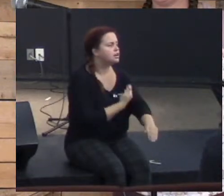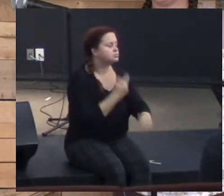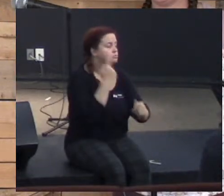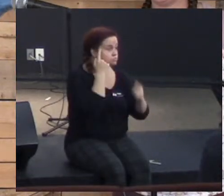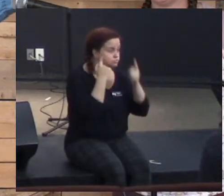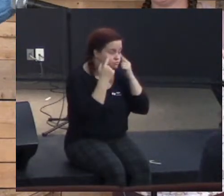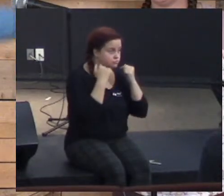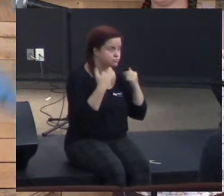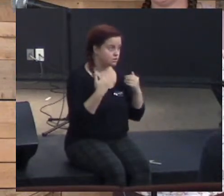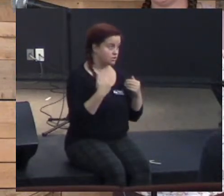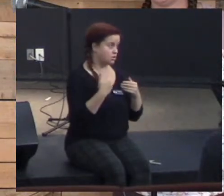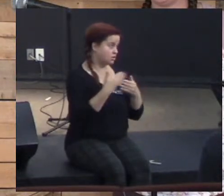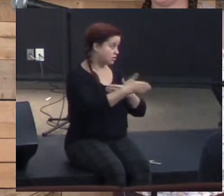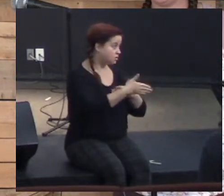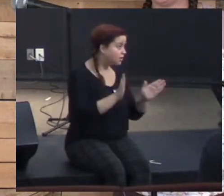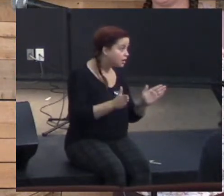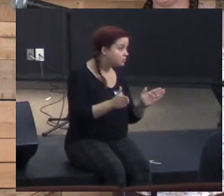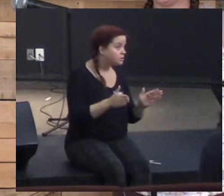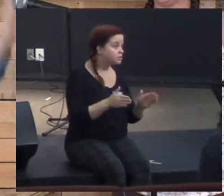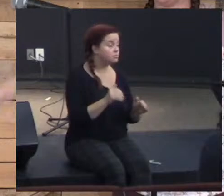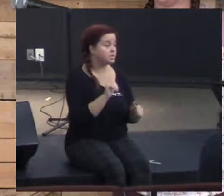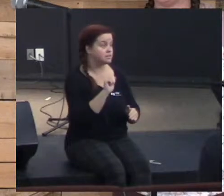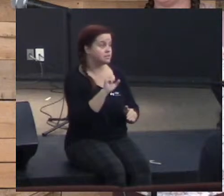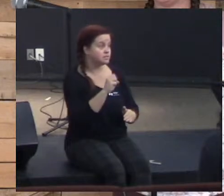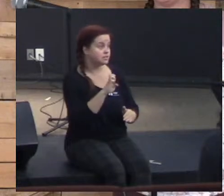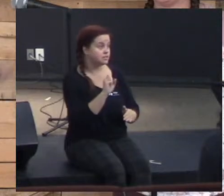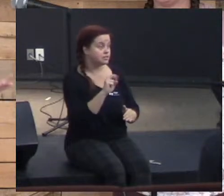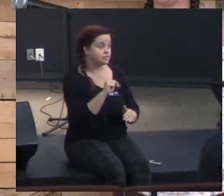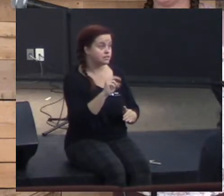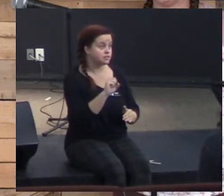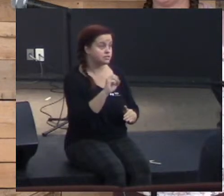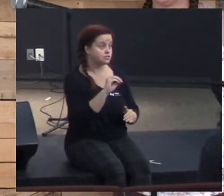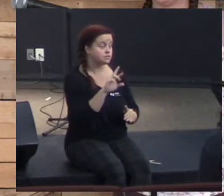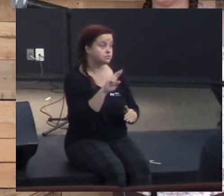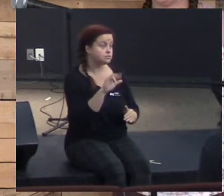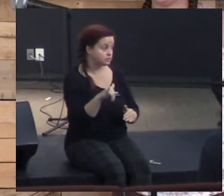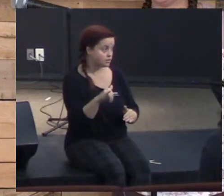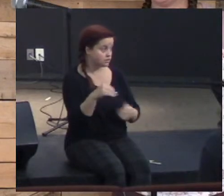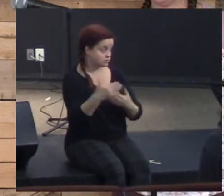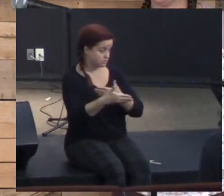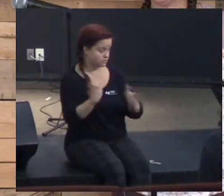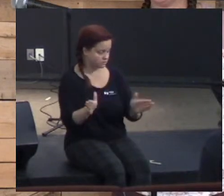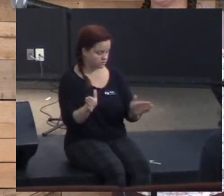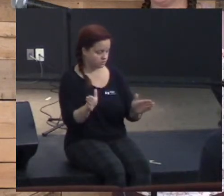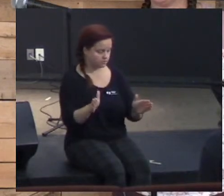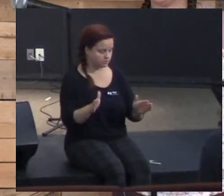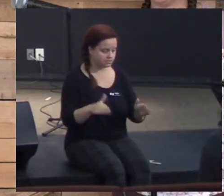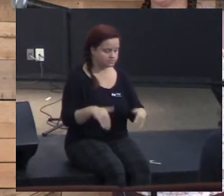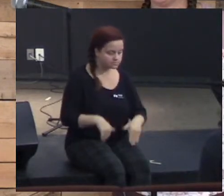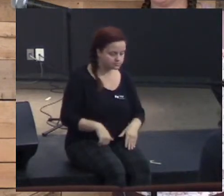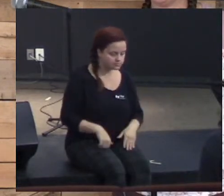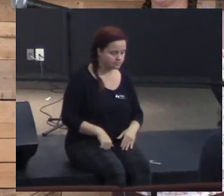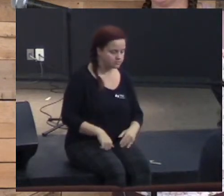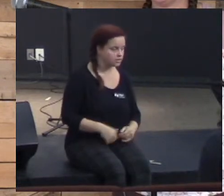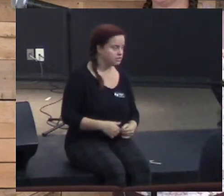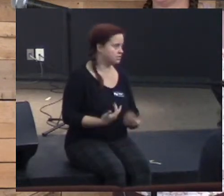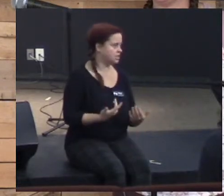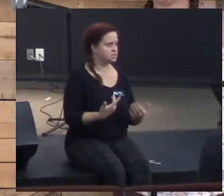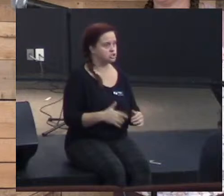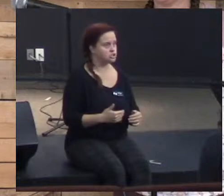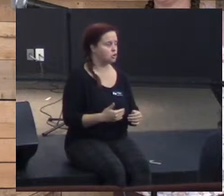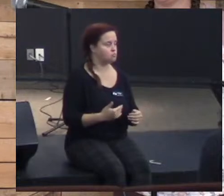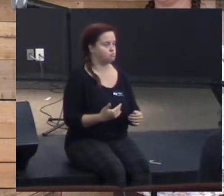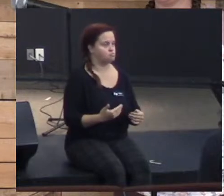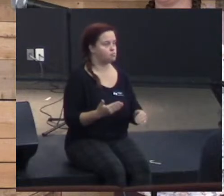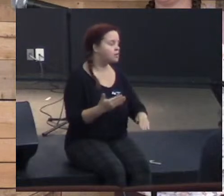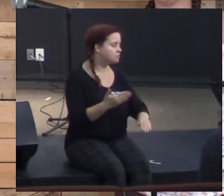room, just a lot going on over there, but it needs some refresh of paint and to liven it up a little bit. And so we're asking if people